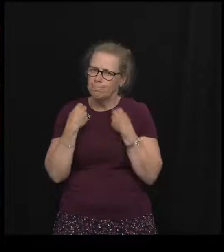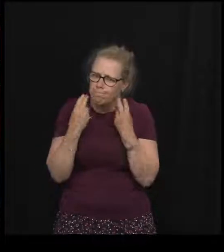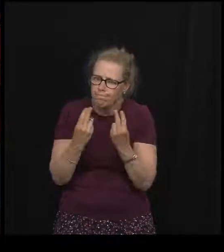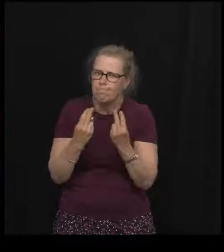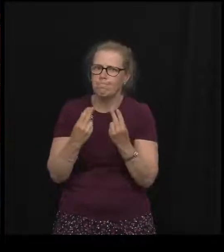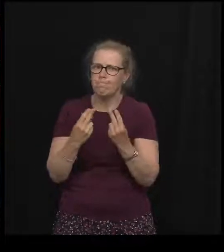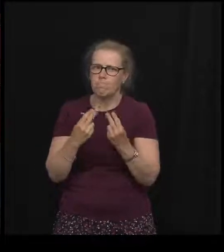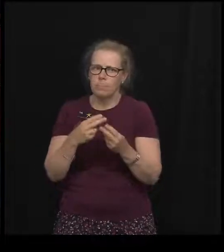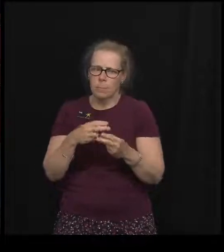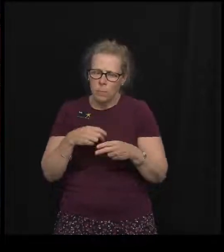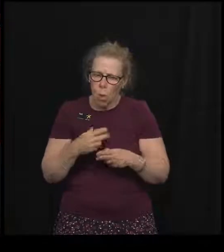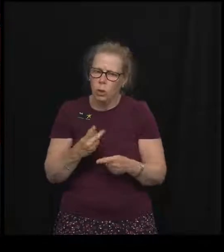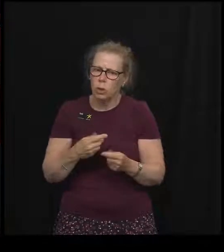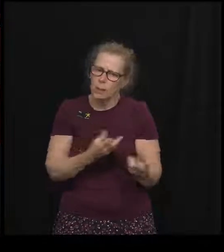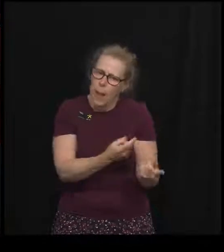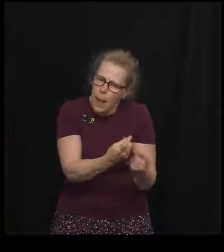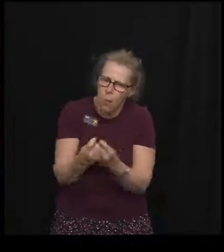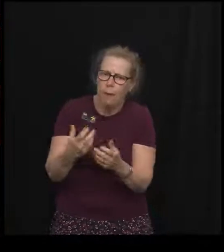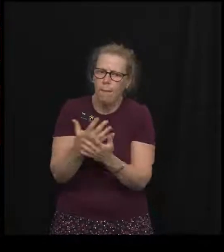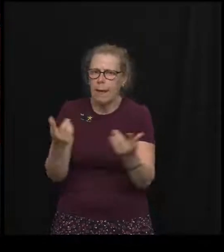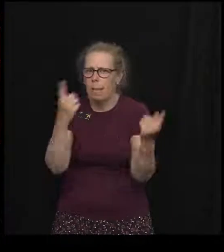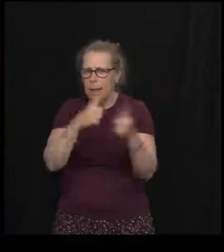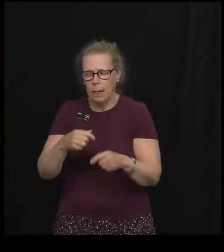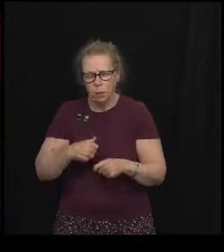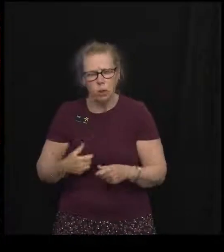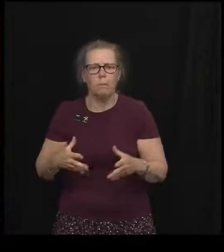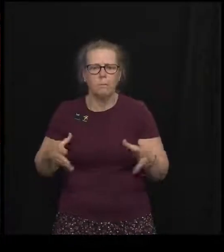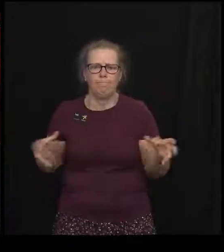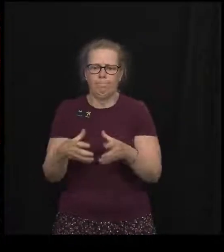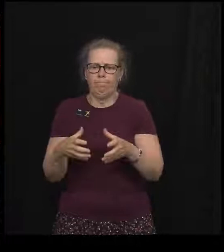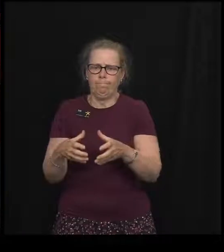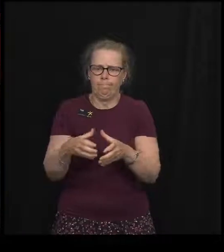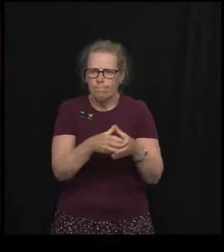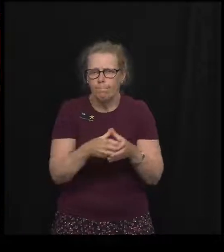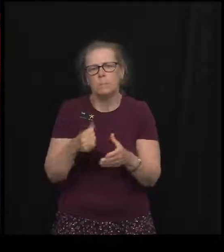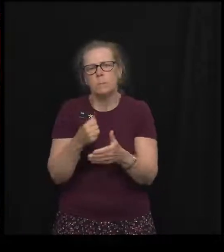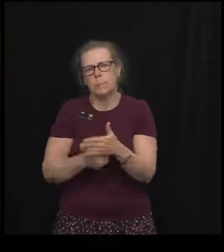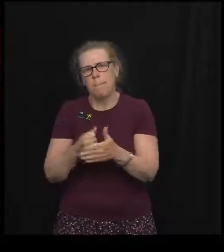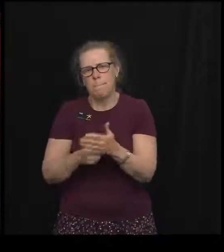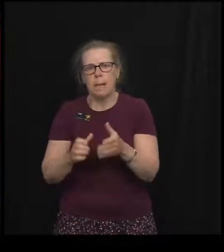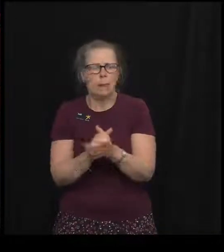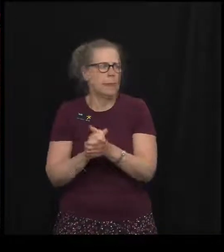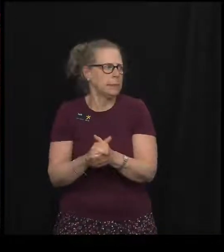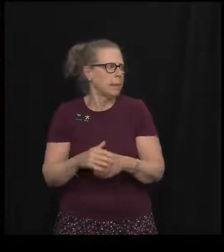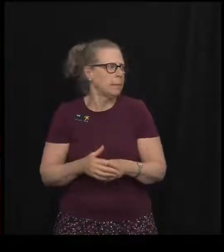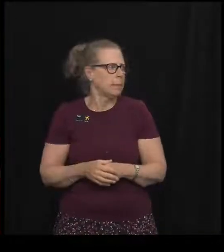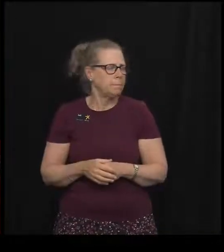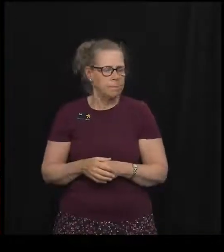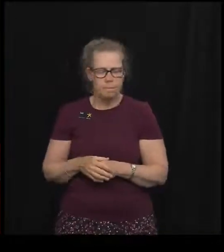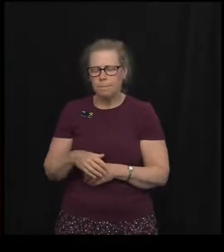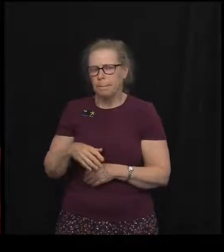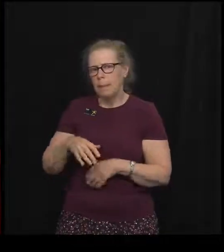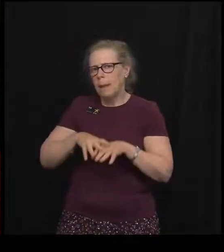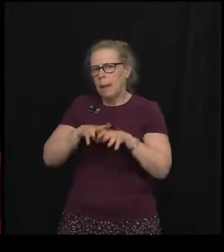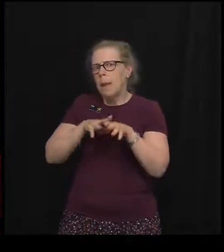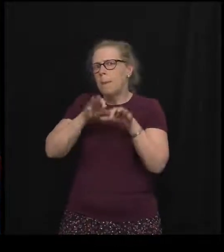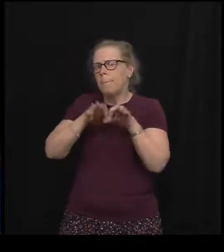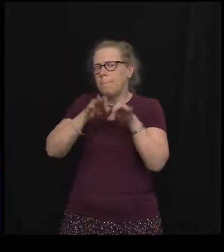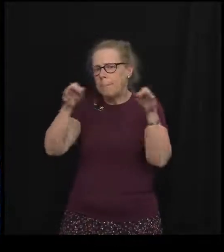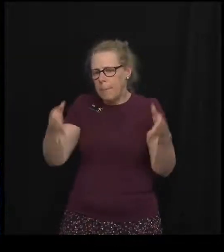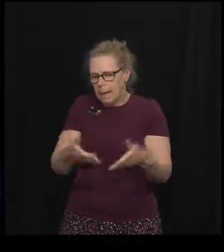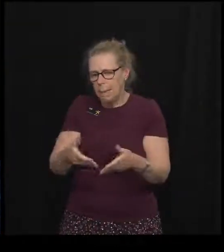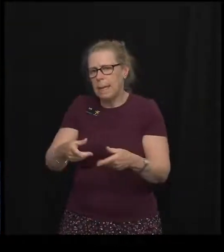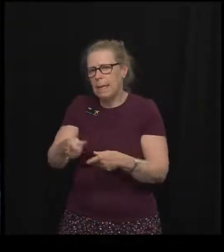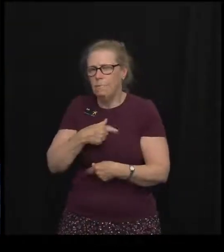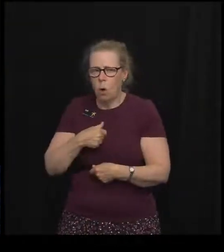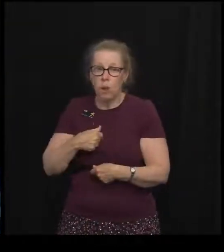sort of join this movement. Good. Stepping up together. I mean, the pandemic was a huge challenge to all of us. And I think there are